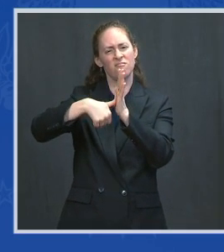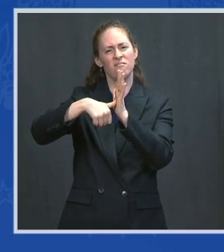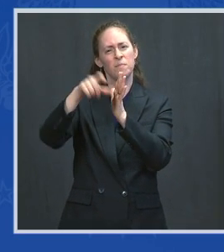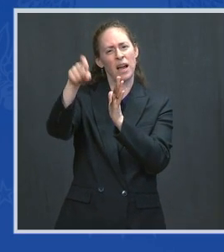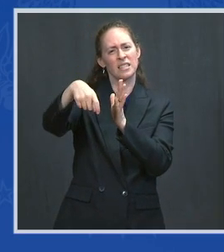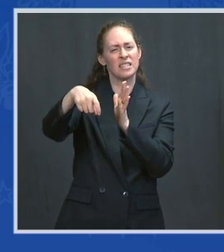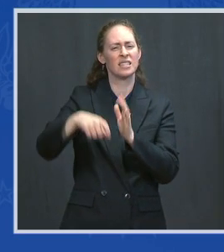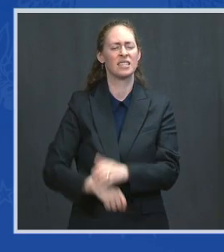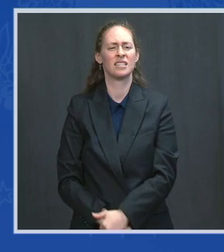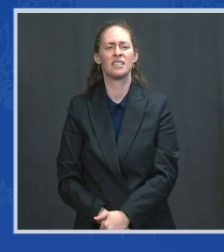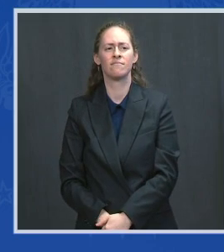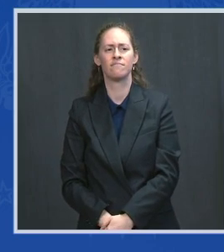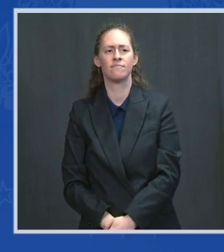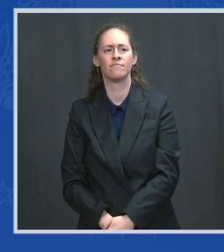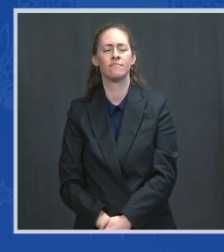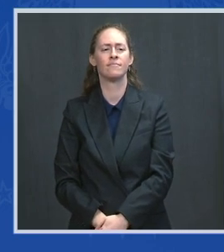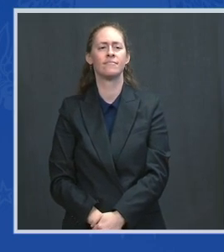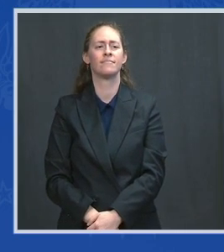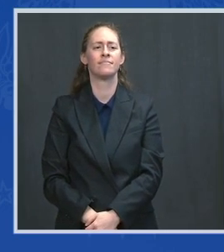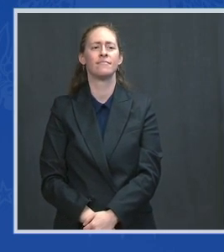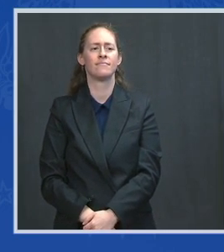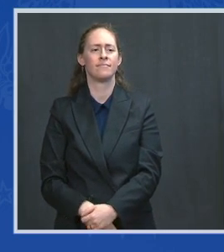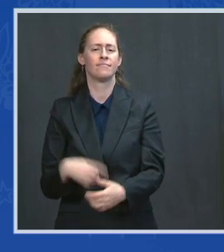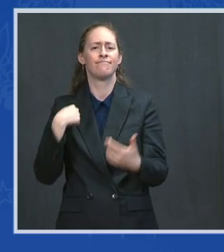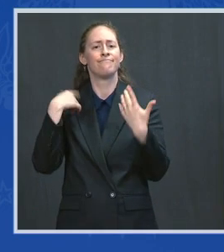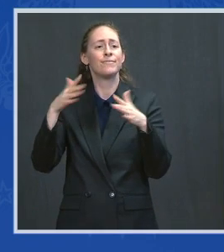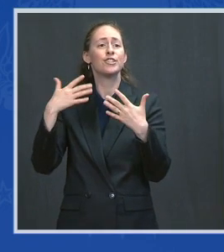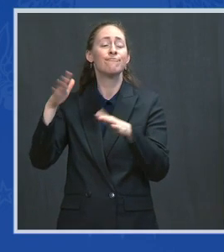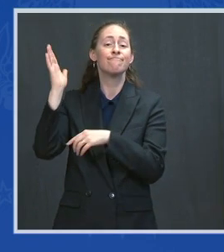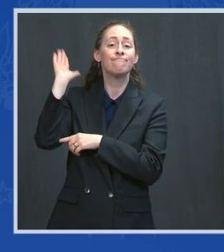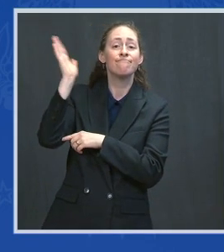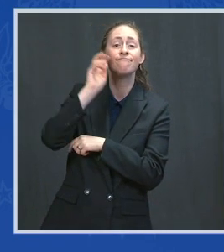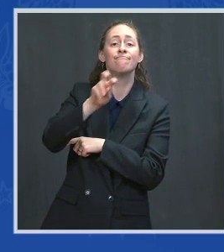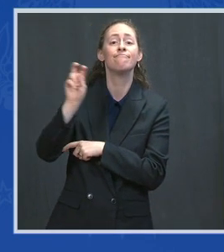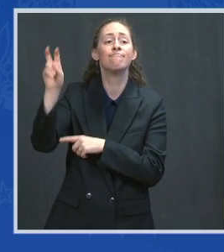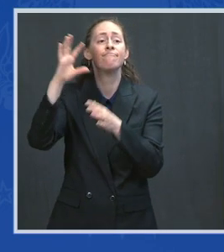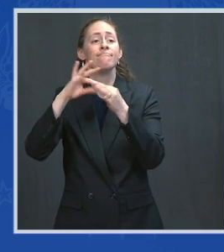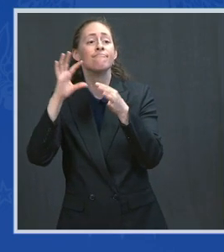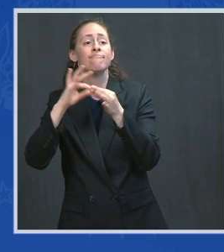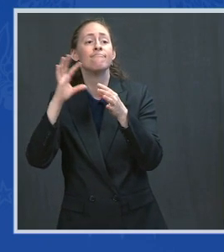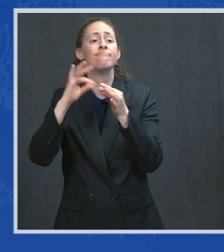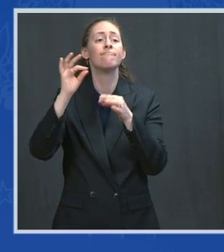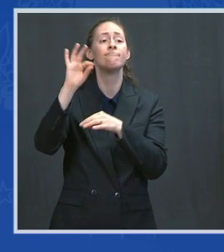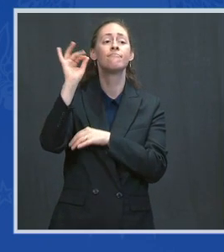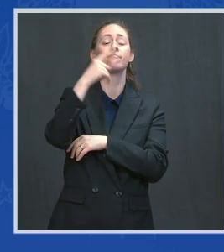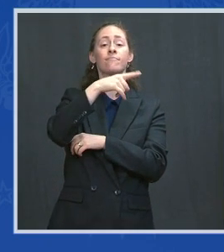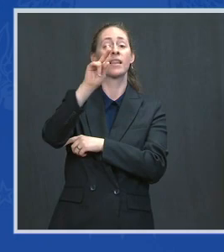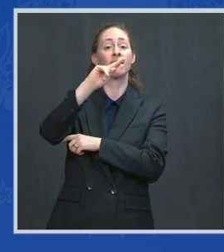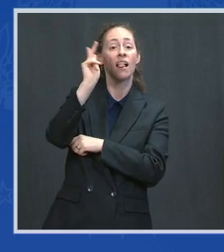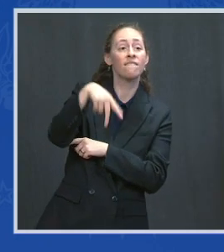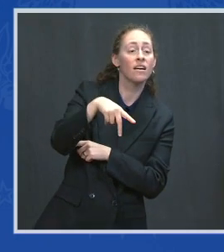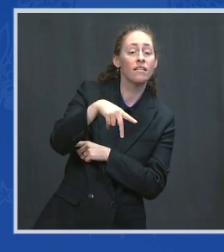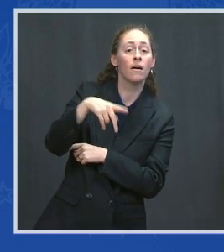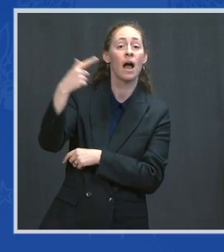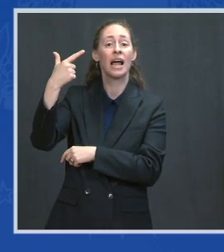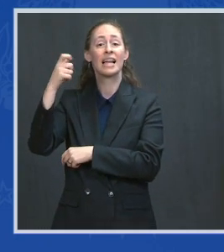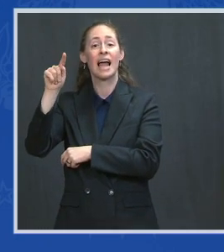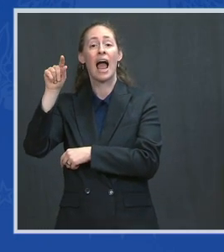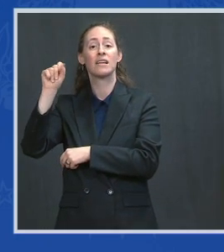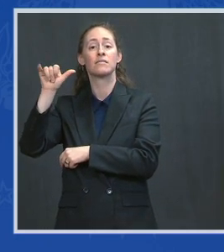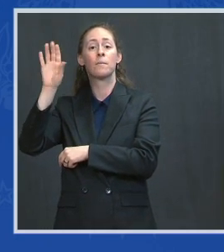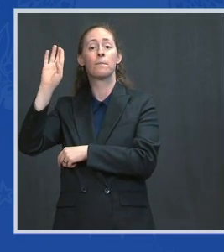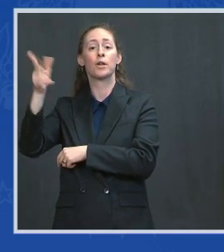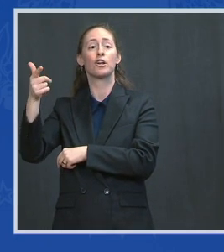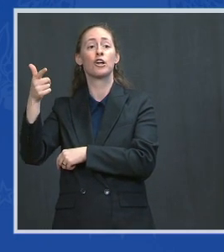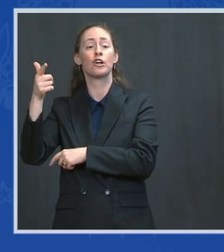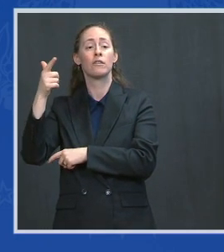said it again when I spoke at Gettysburg. And I emphasize it in my inaugural address. A lot of people,